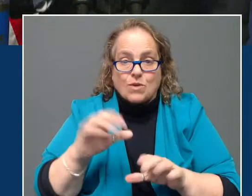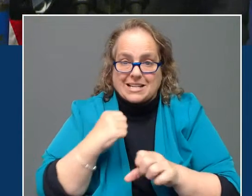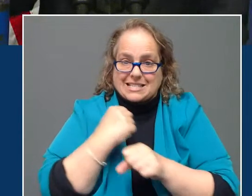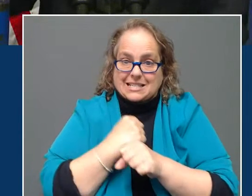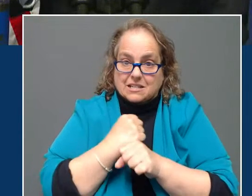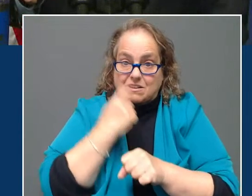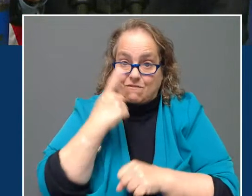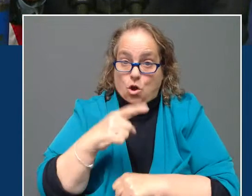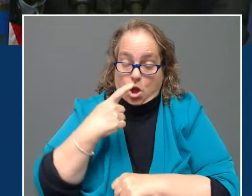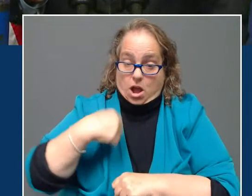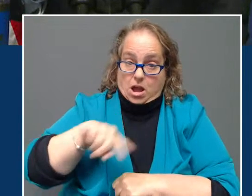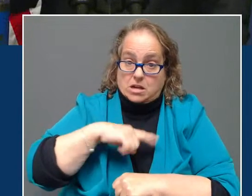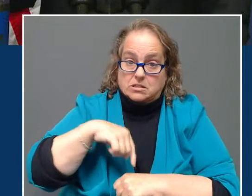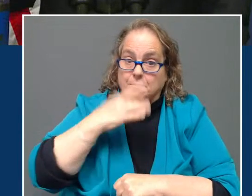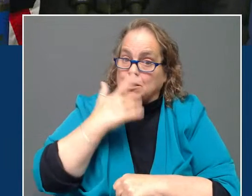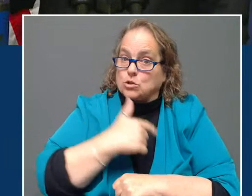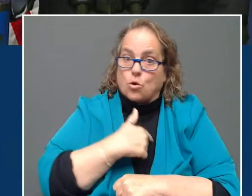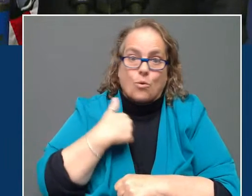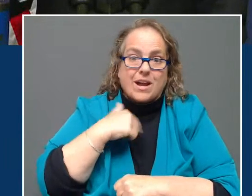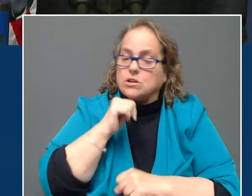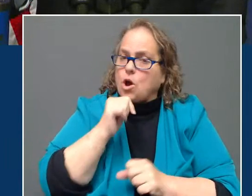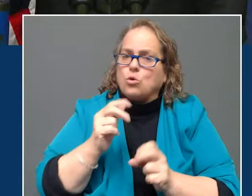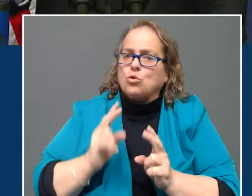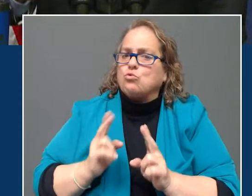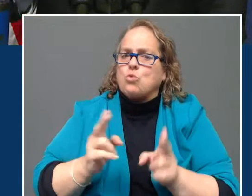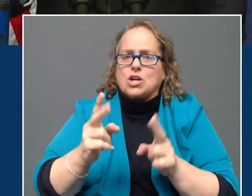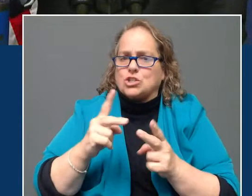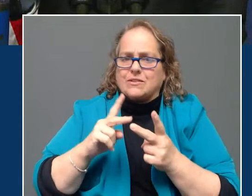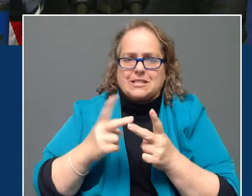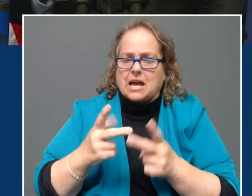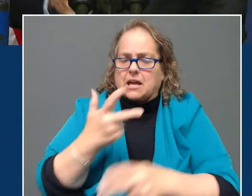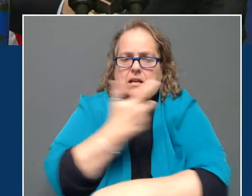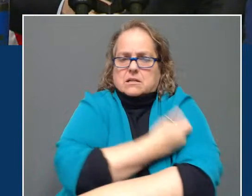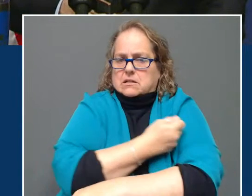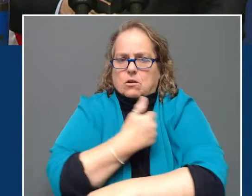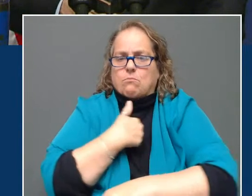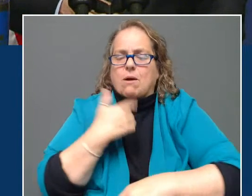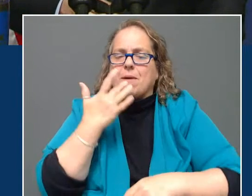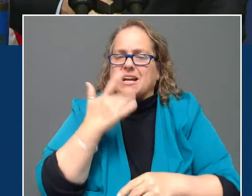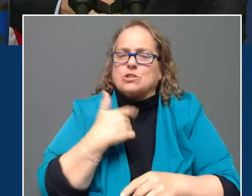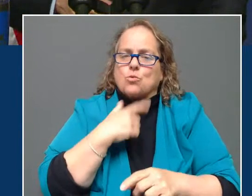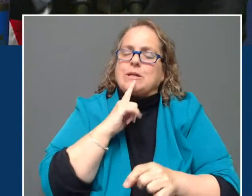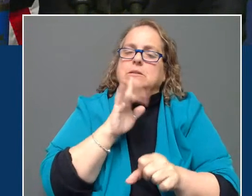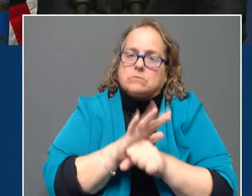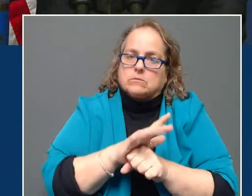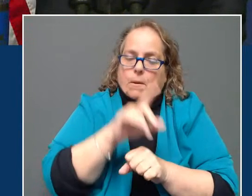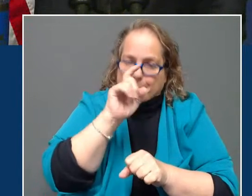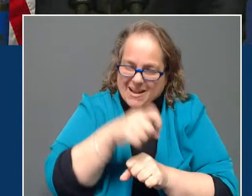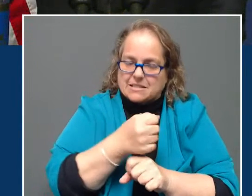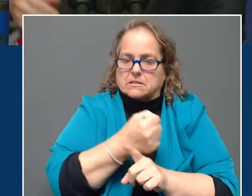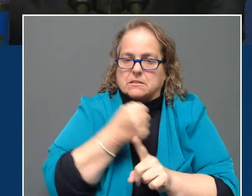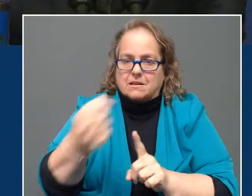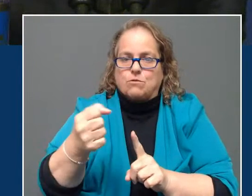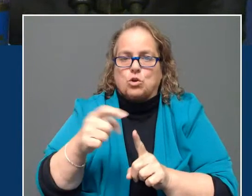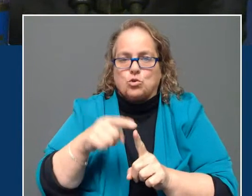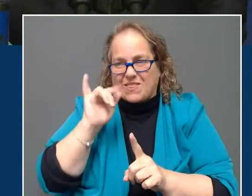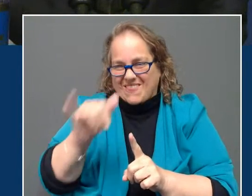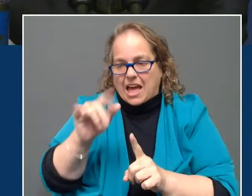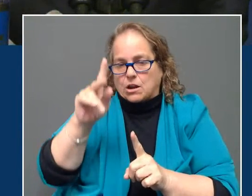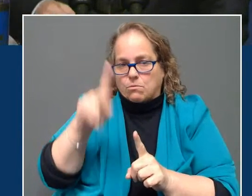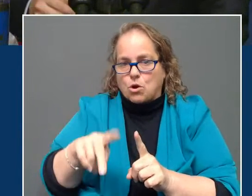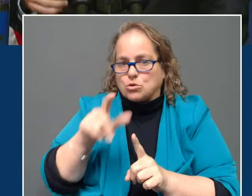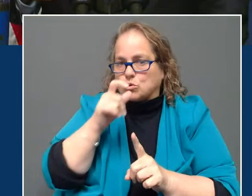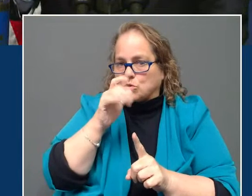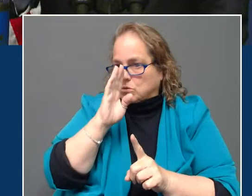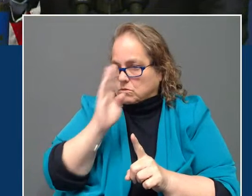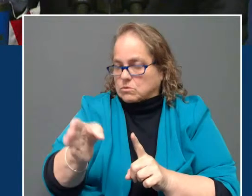we don't rush the second one because we insist that it gets to the person it's been designated for. So it's good to see that pick